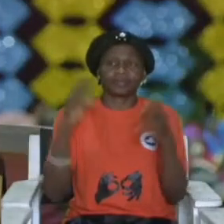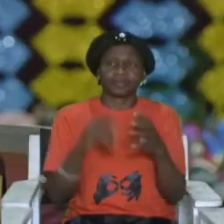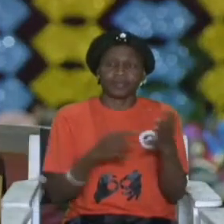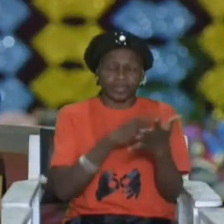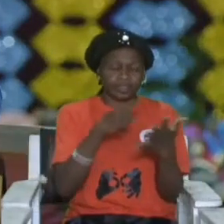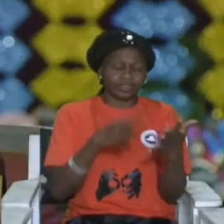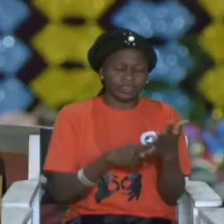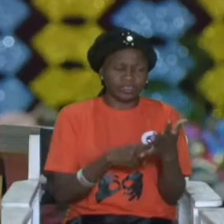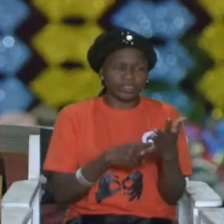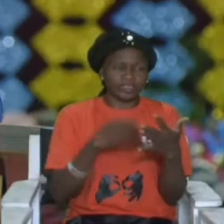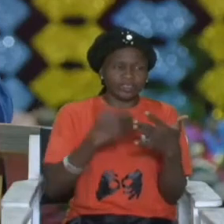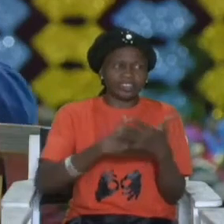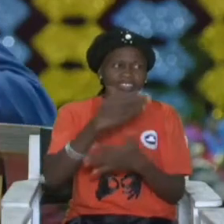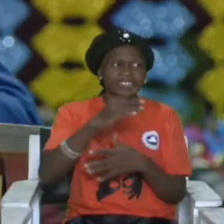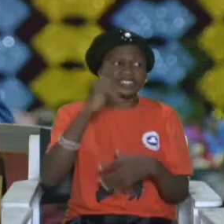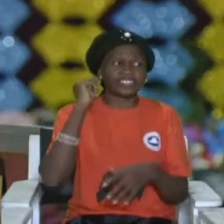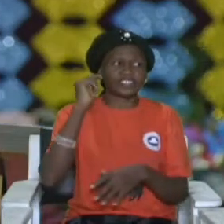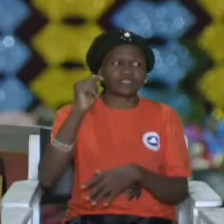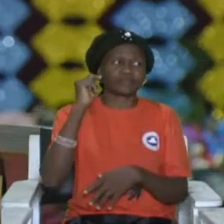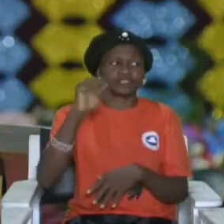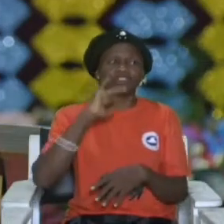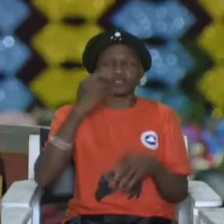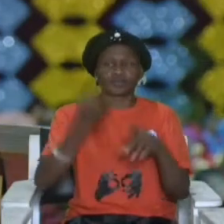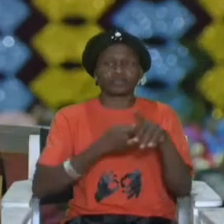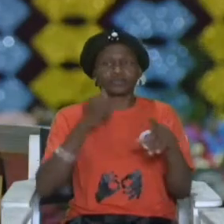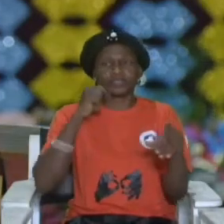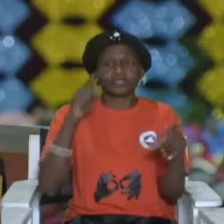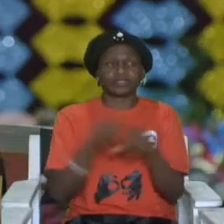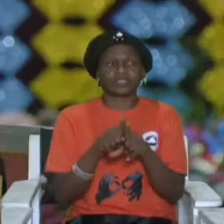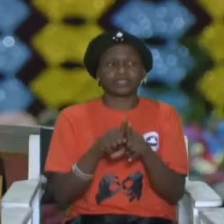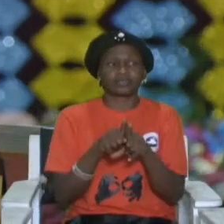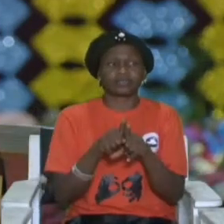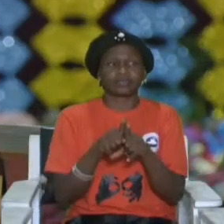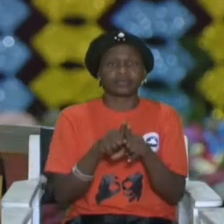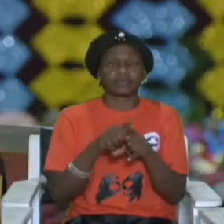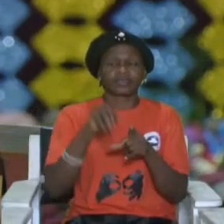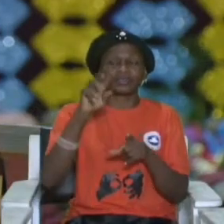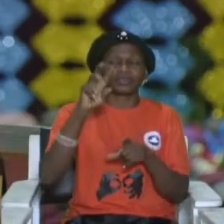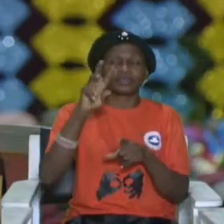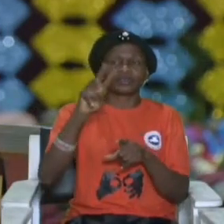This next testimony is from Sister